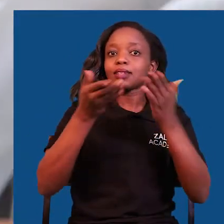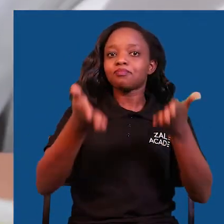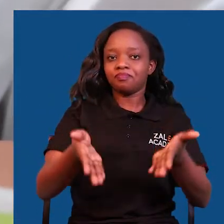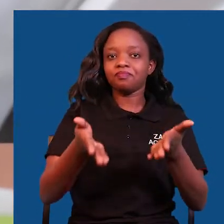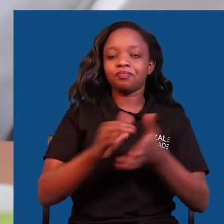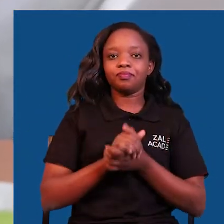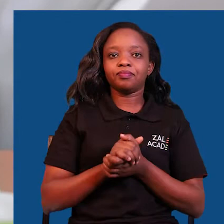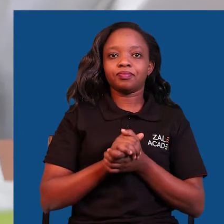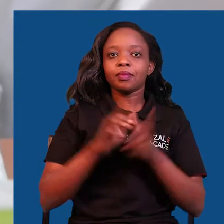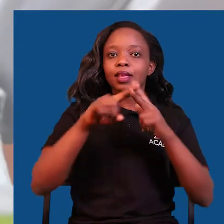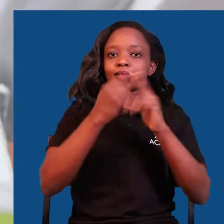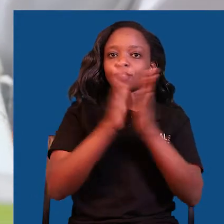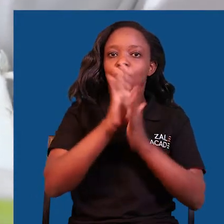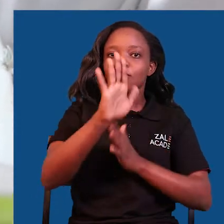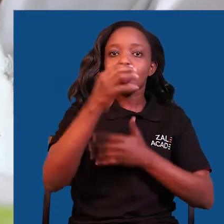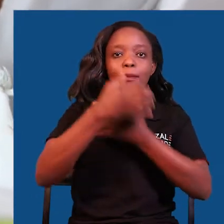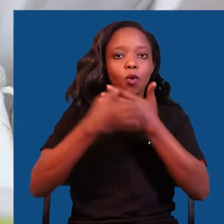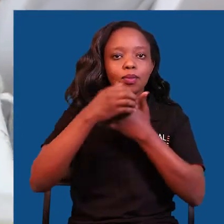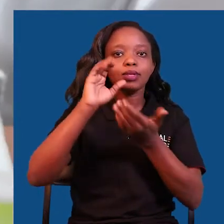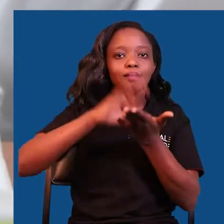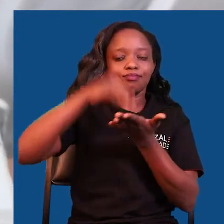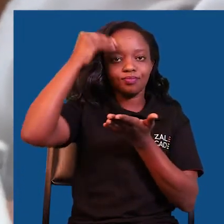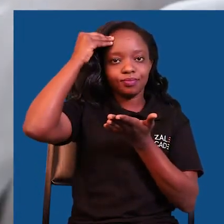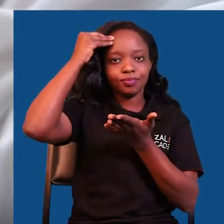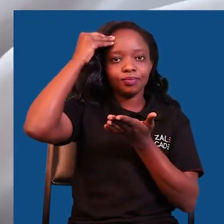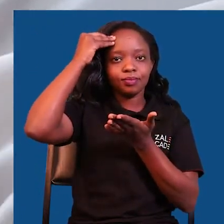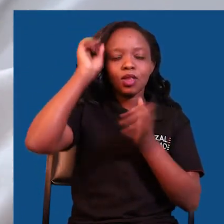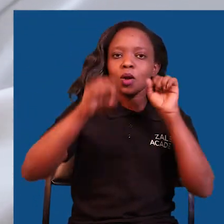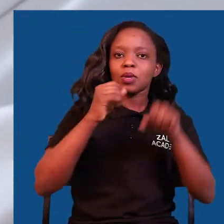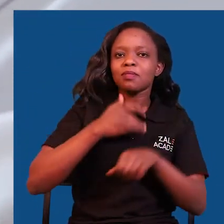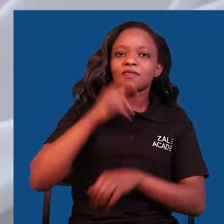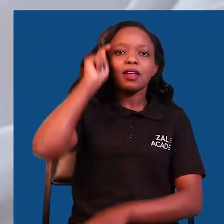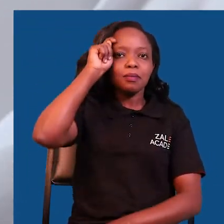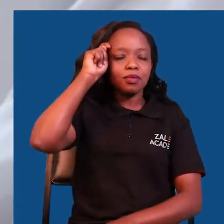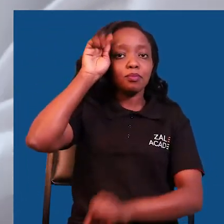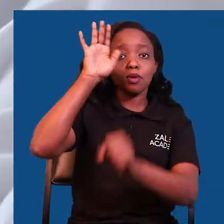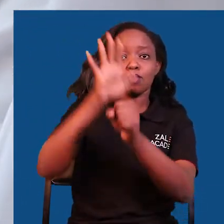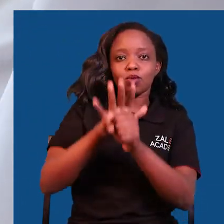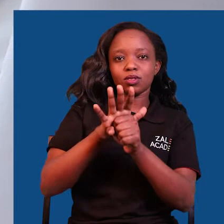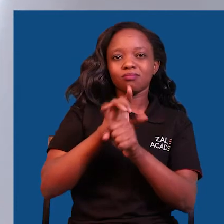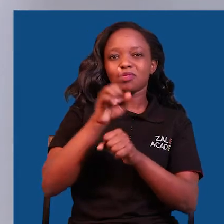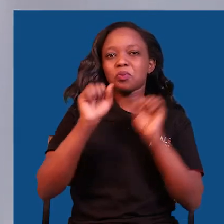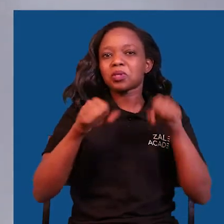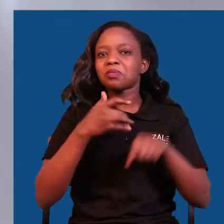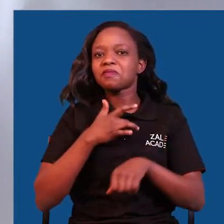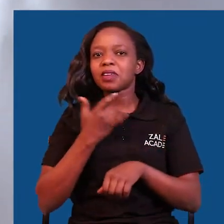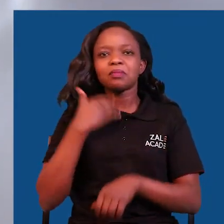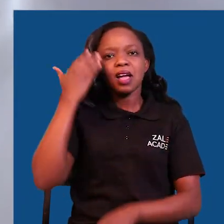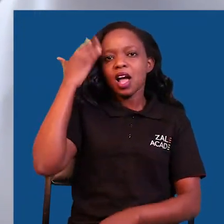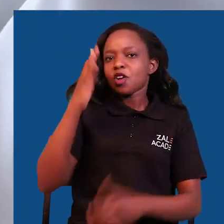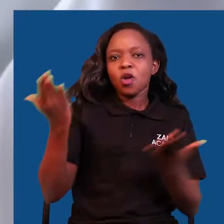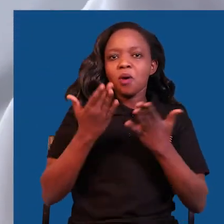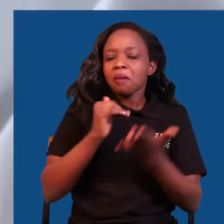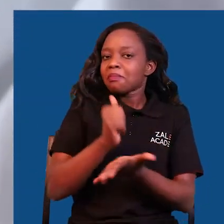starts here. It starts with your computer studies. It might feel theoretical. It might feel like,